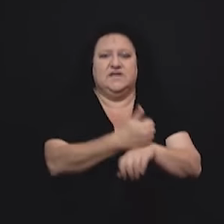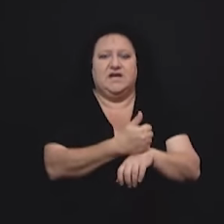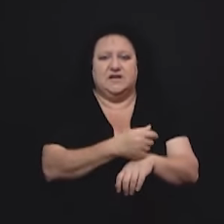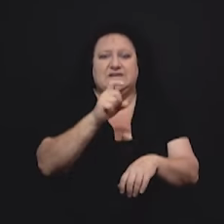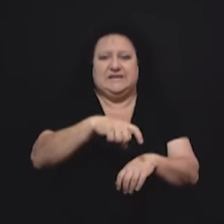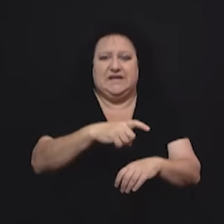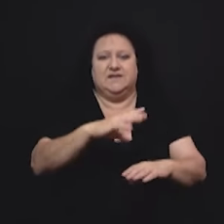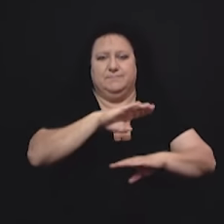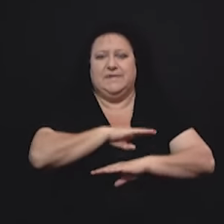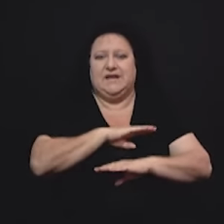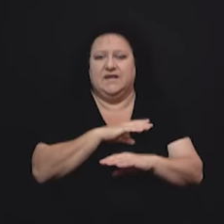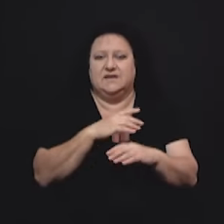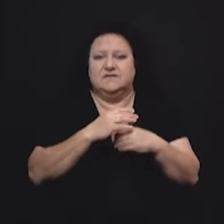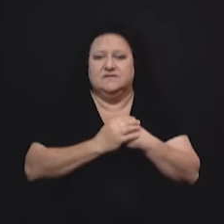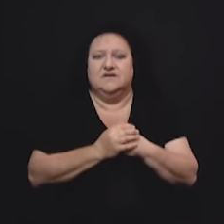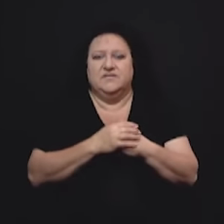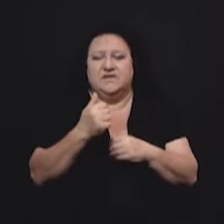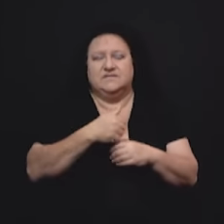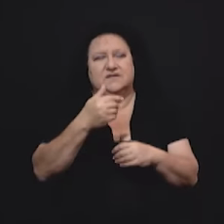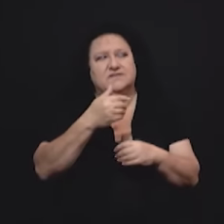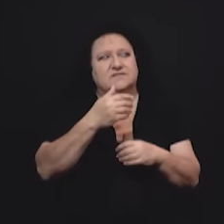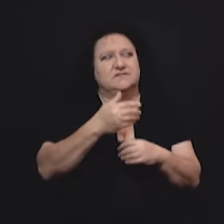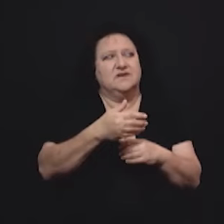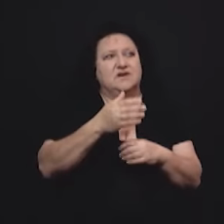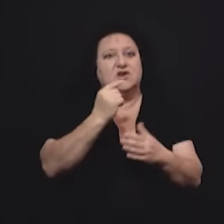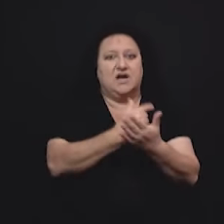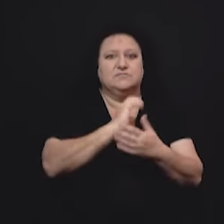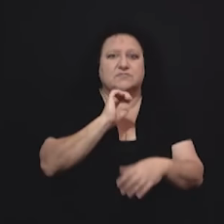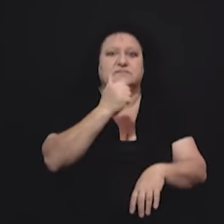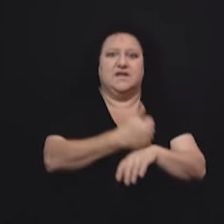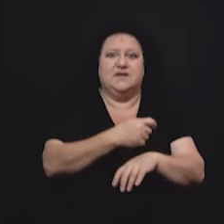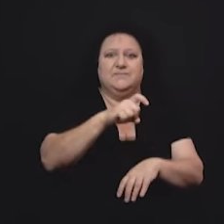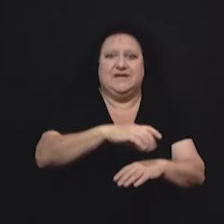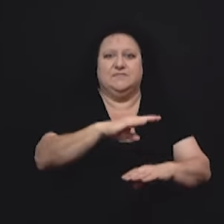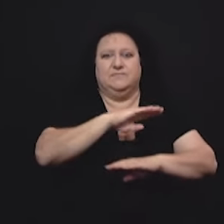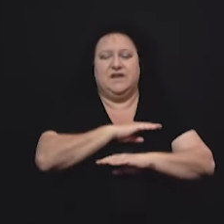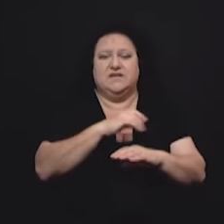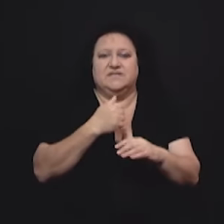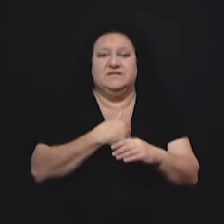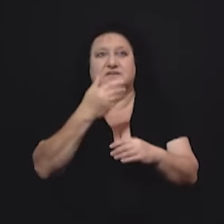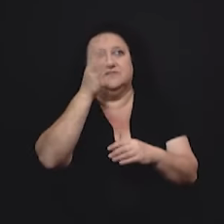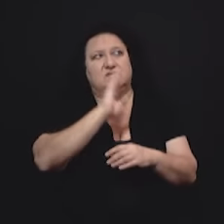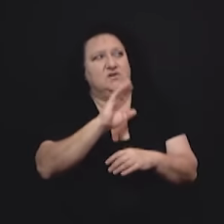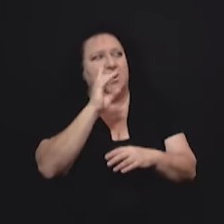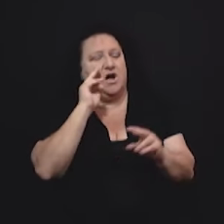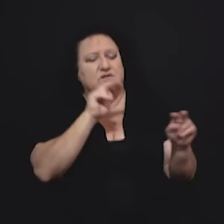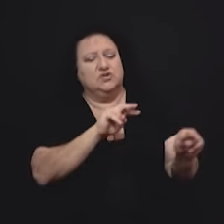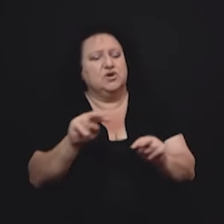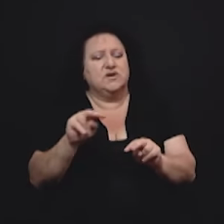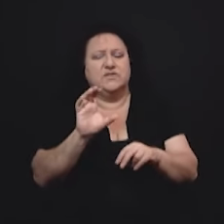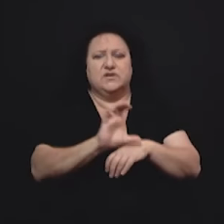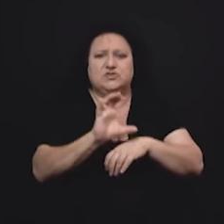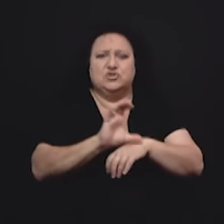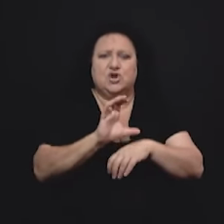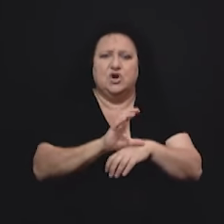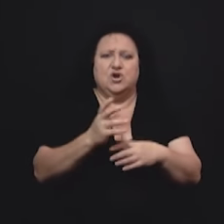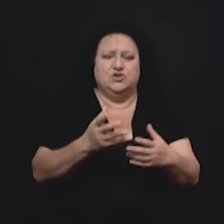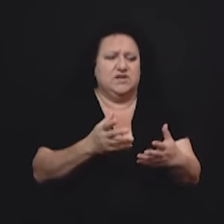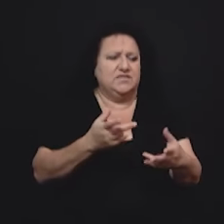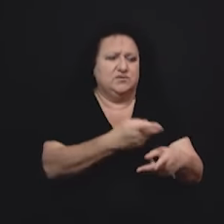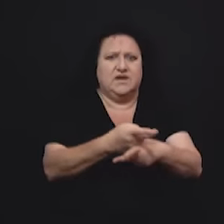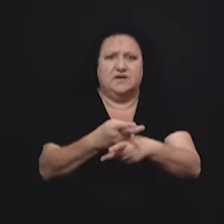from heaven. This is God recalling this, causing this of his church, of his people. This is something that the church does, so it is